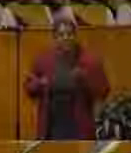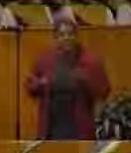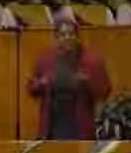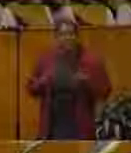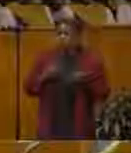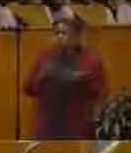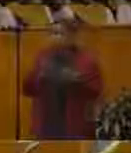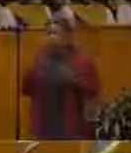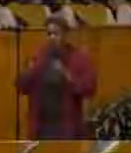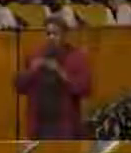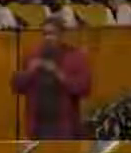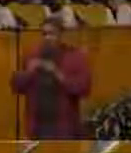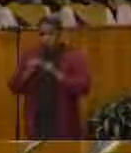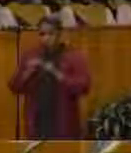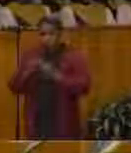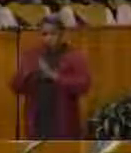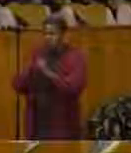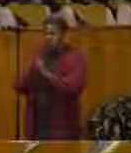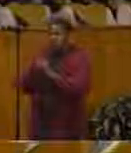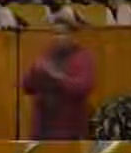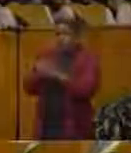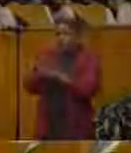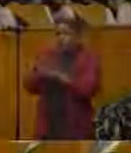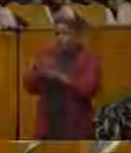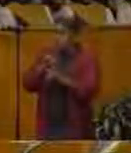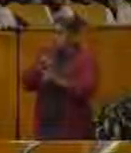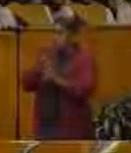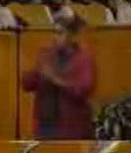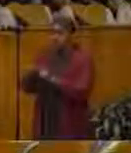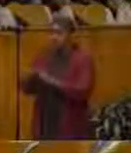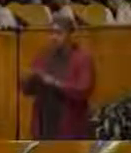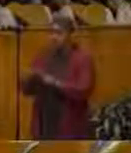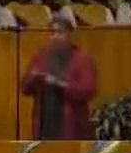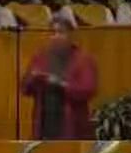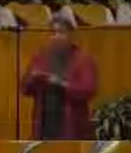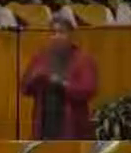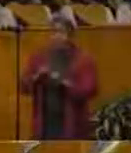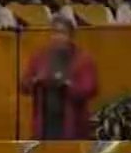You give more to things you don't even go to as much as you go to church.